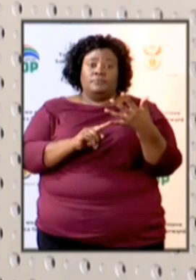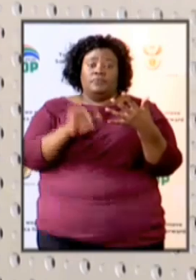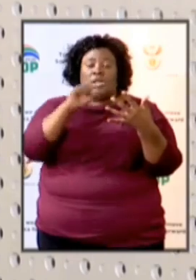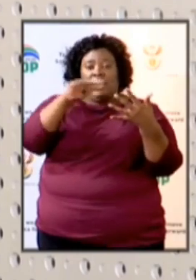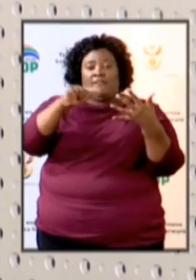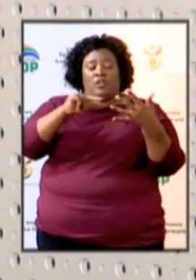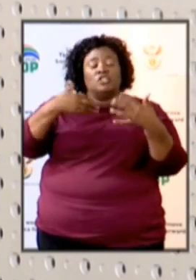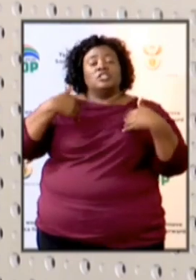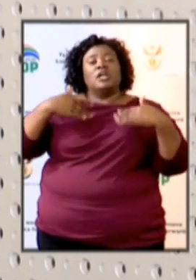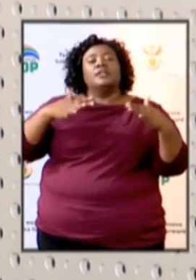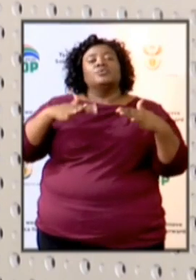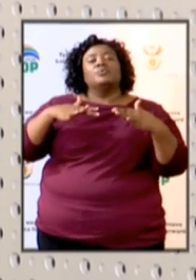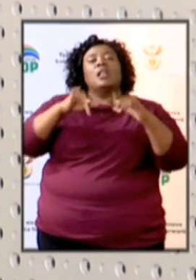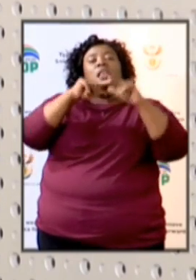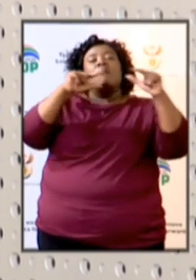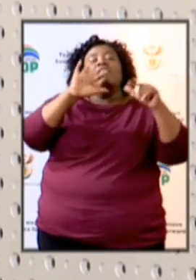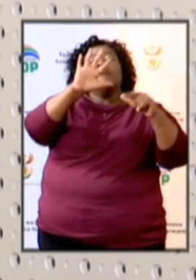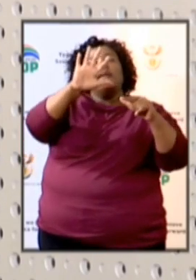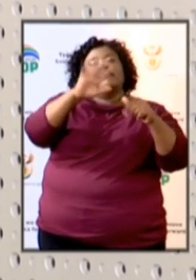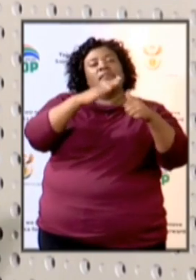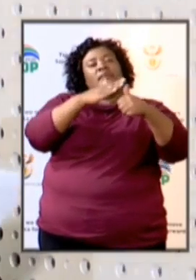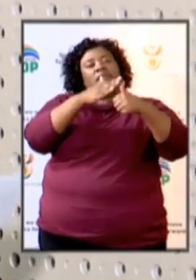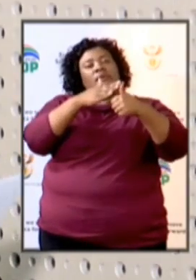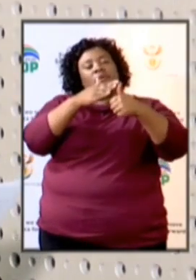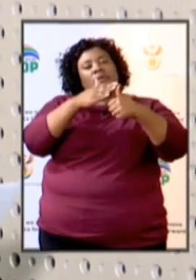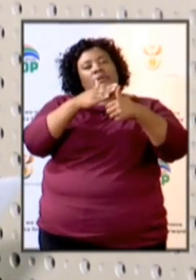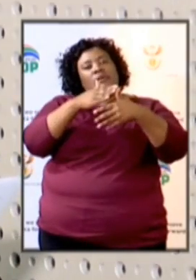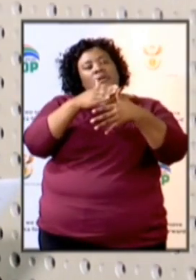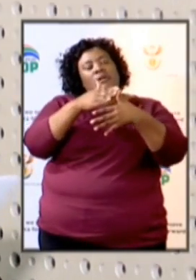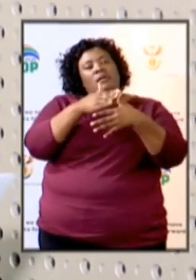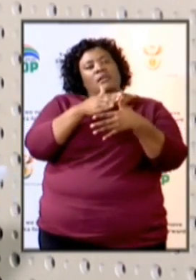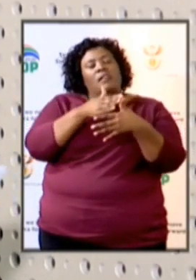starting with number five, that's when the